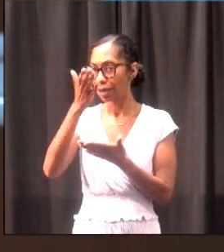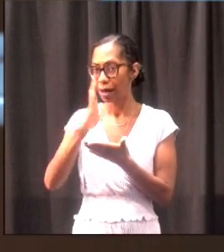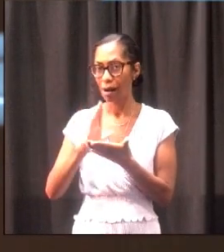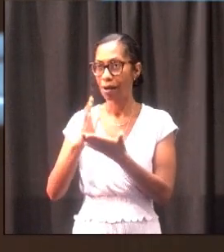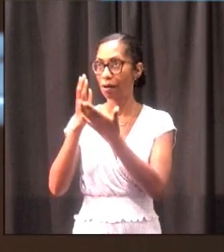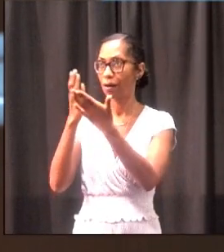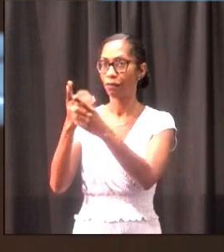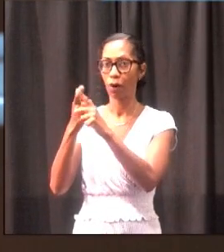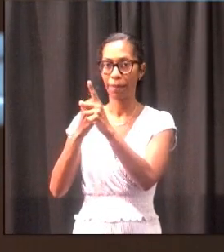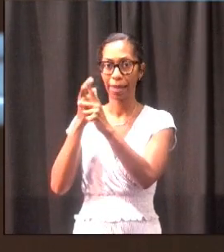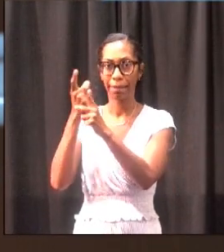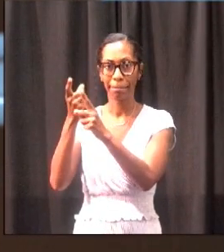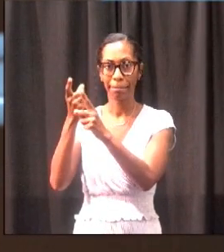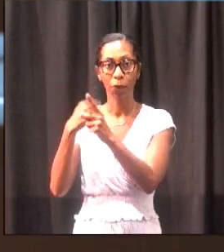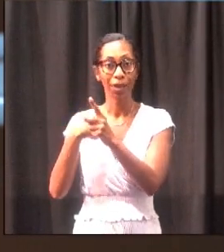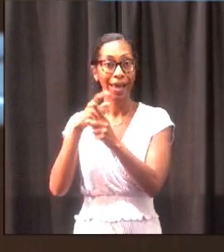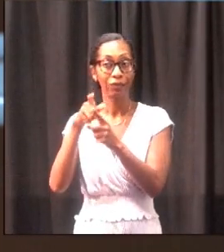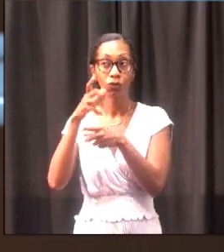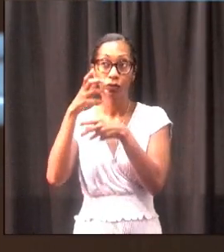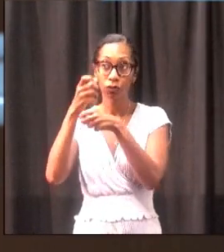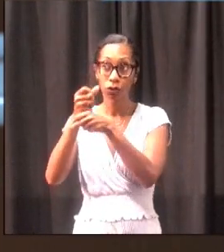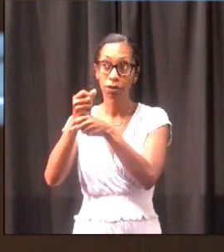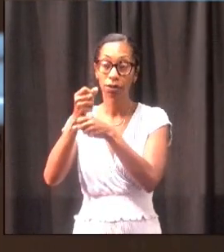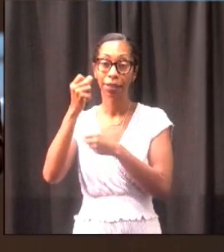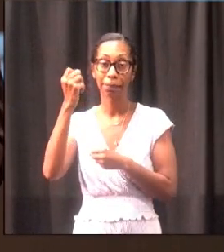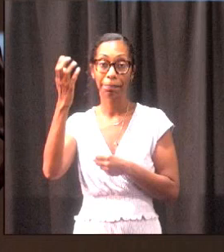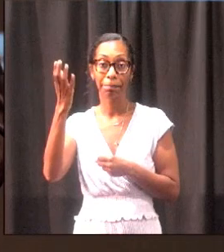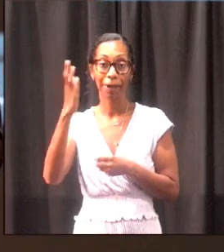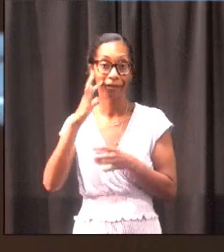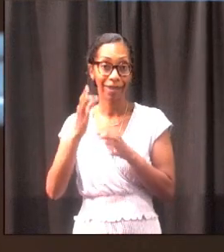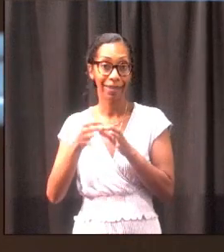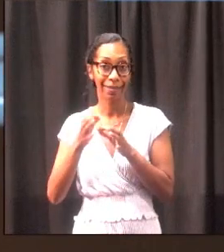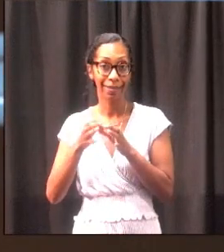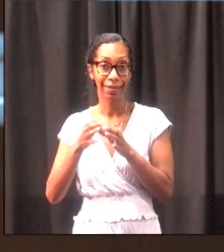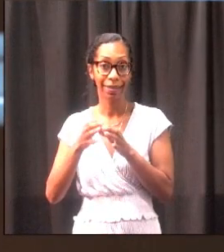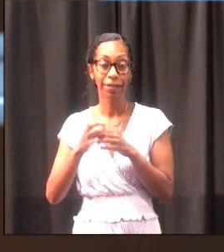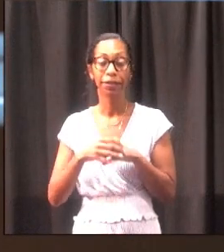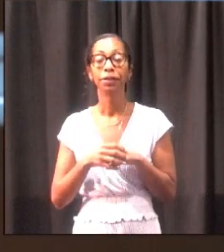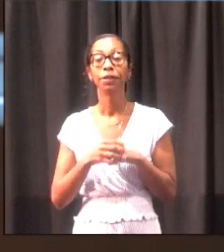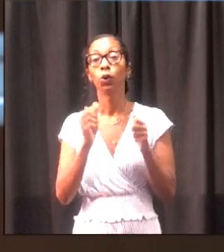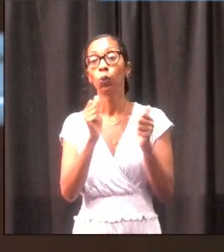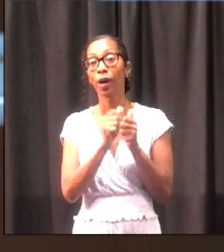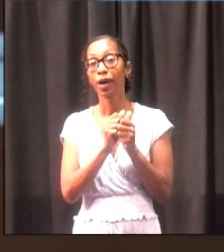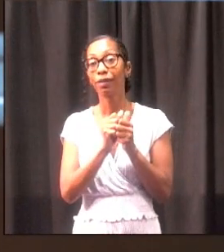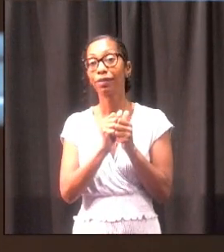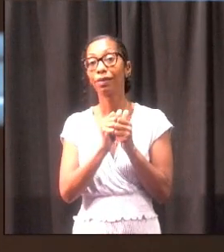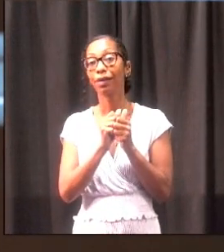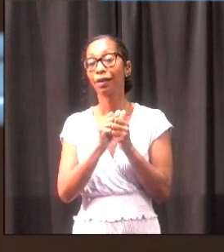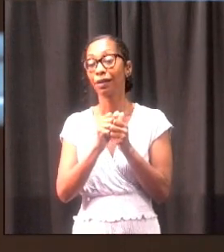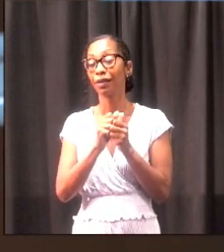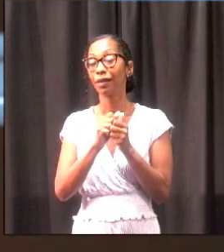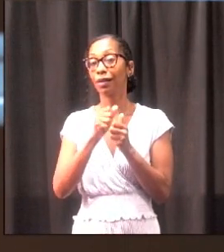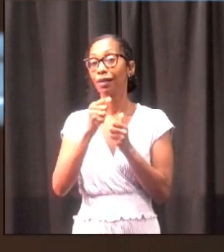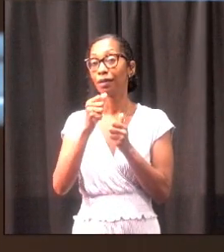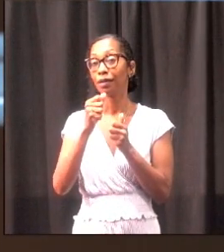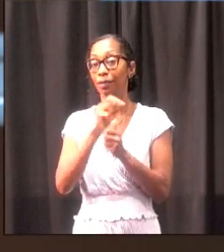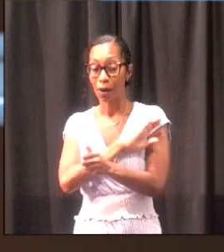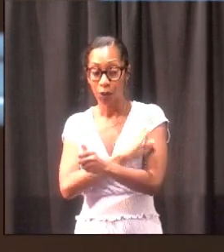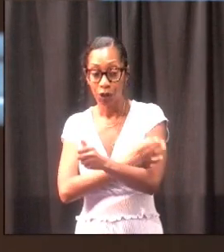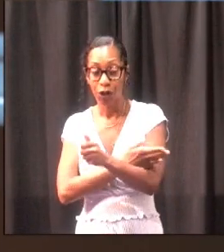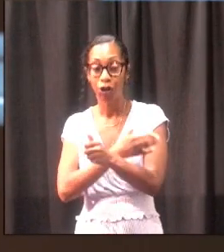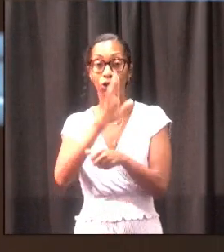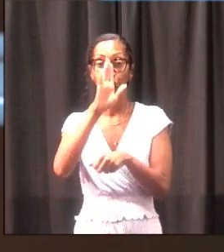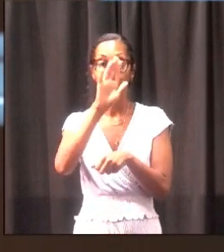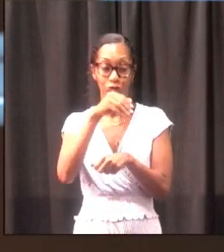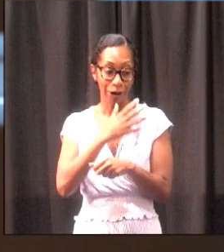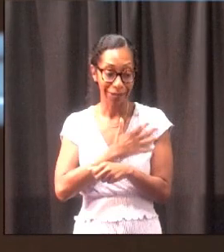all God. We must have faith in him. Along with God comes grace, goodness, and greatness. And